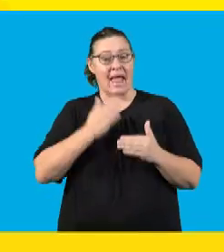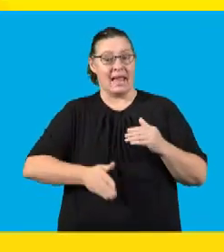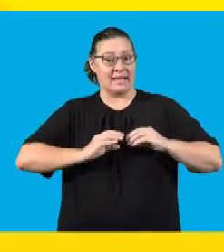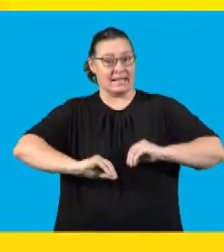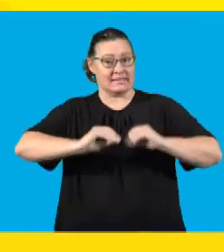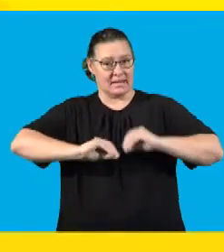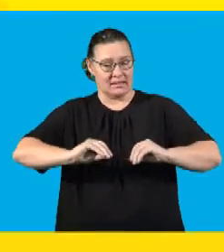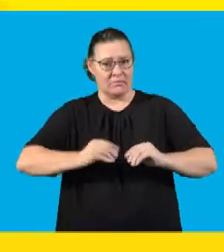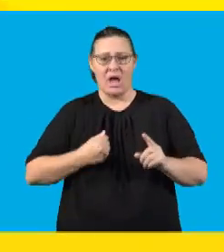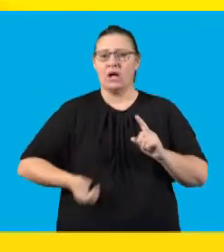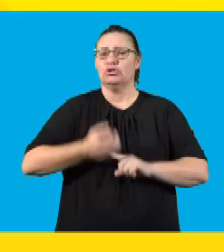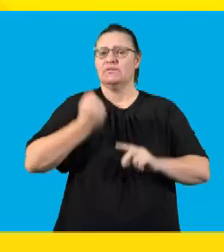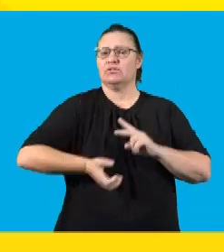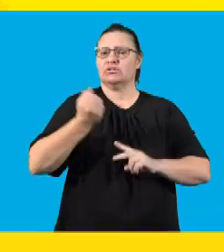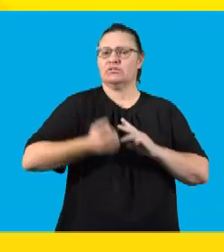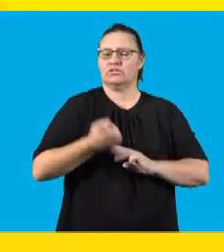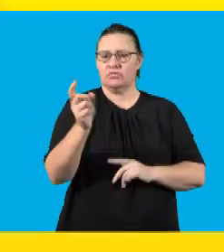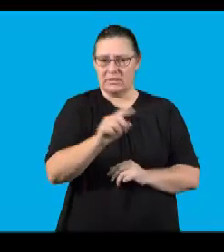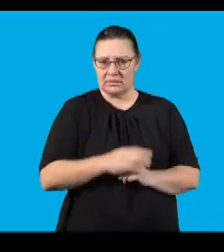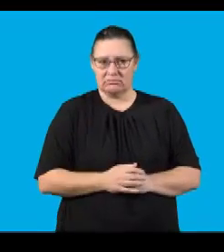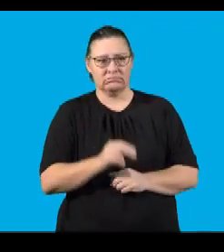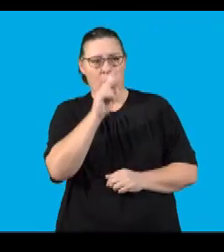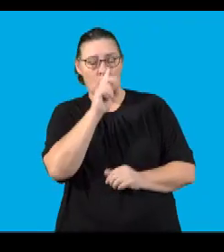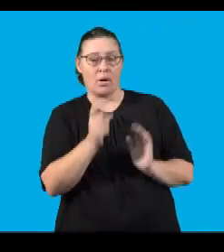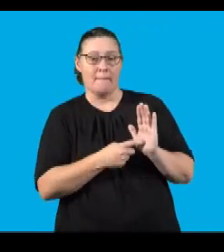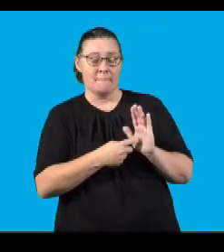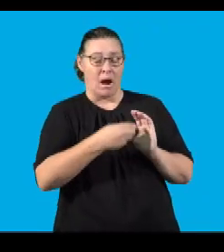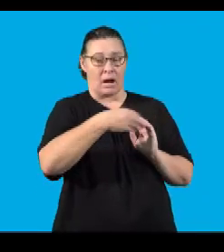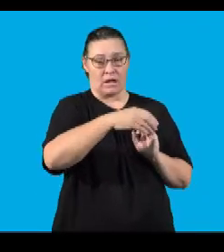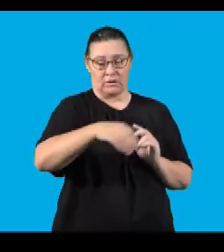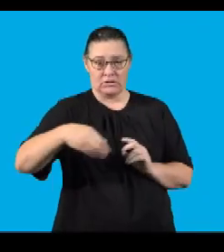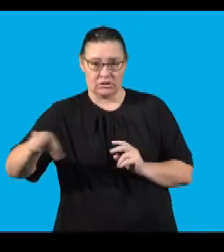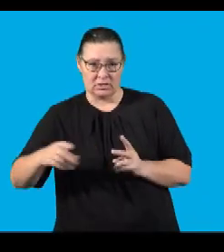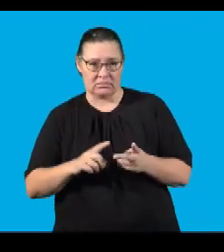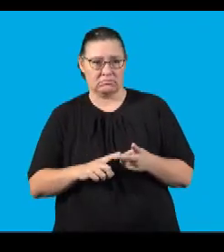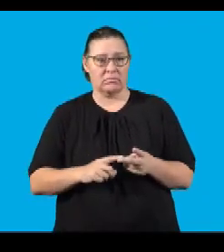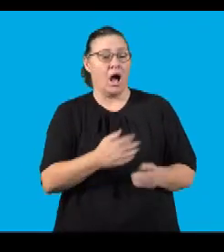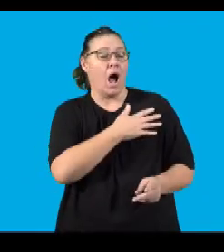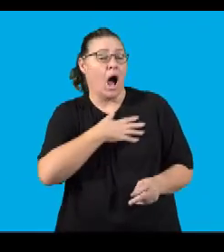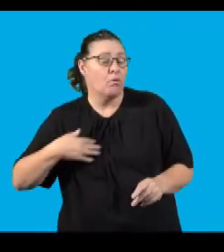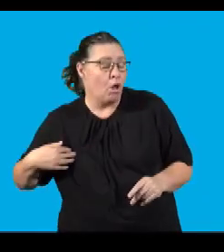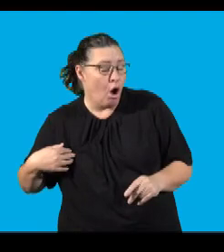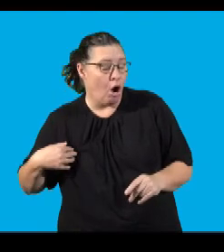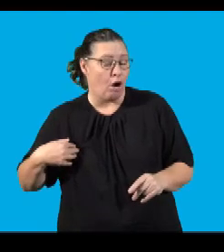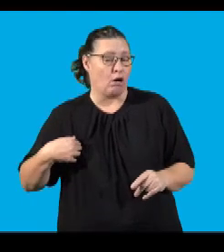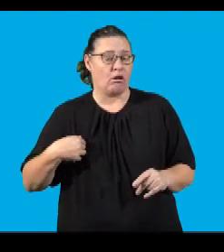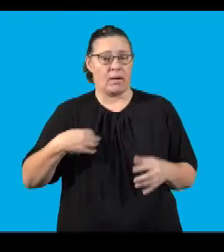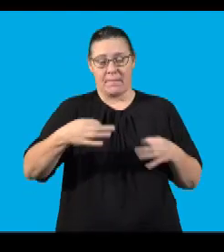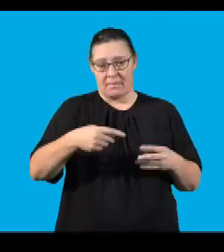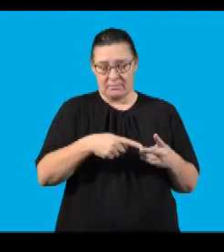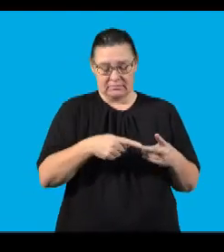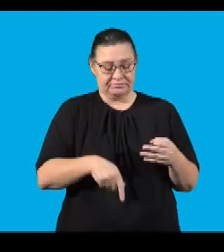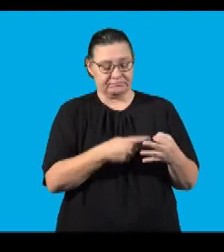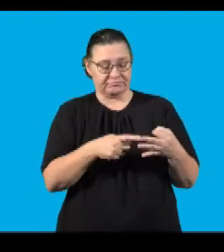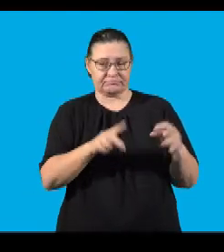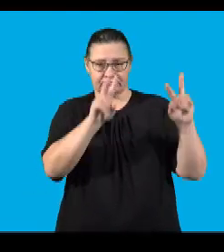By the end of the lesson, we will have achieved the following. We will look at the mark allocation and the duration of the paper.